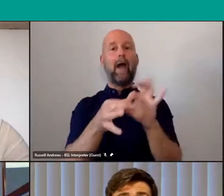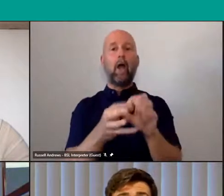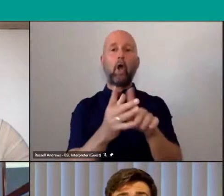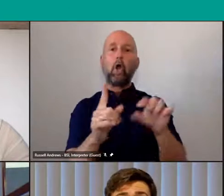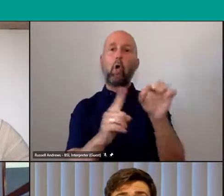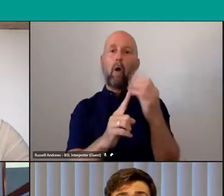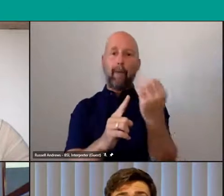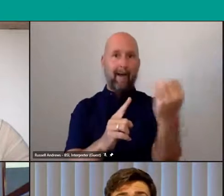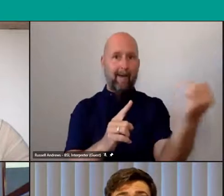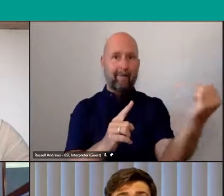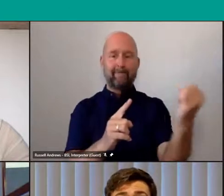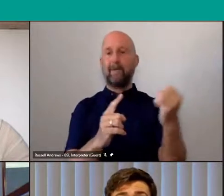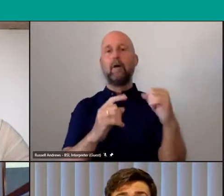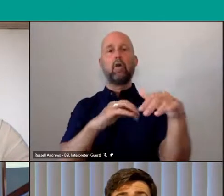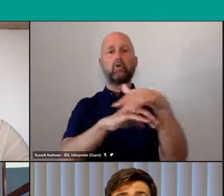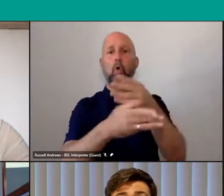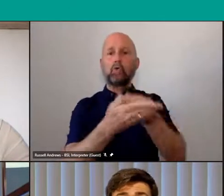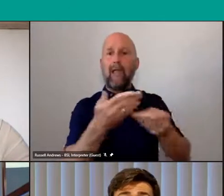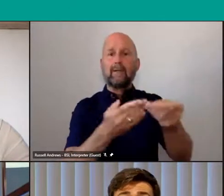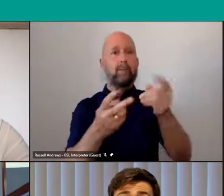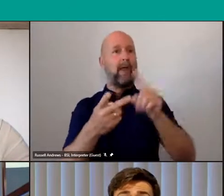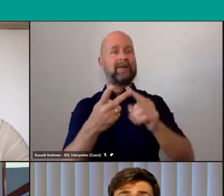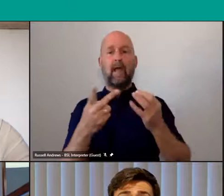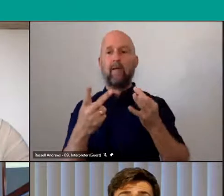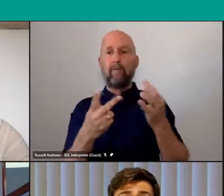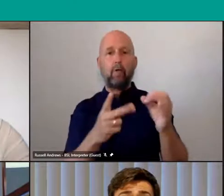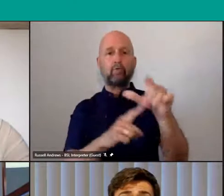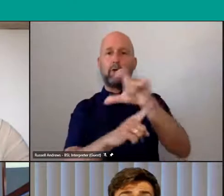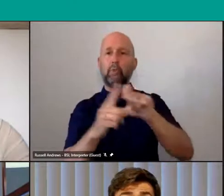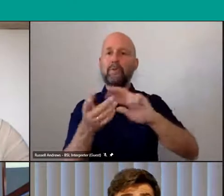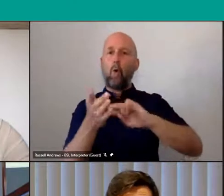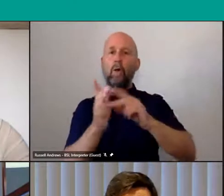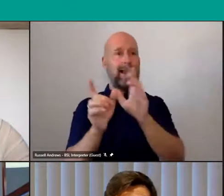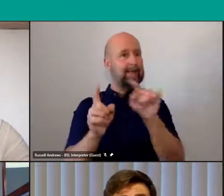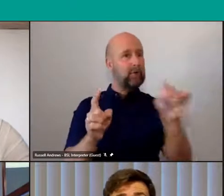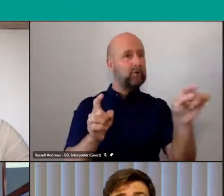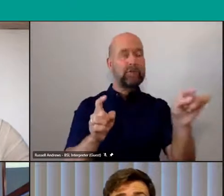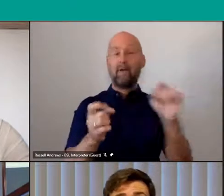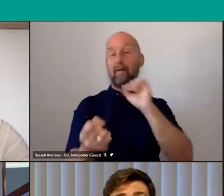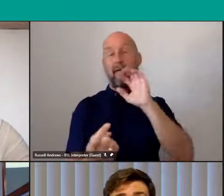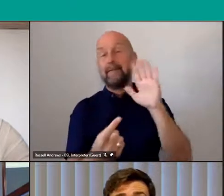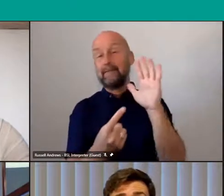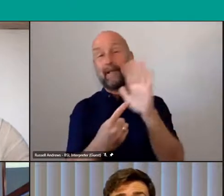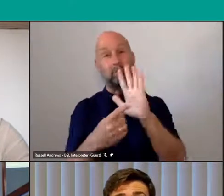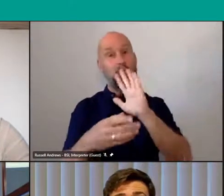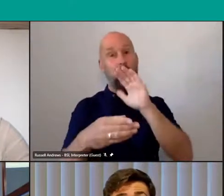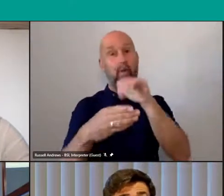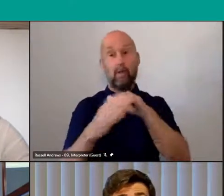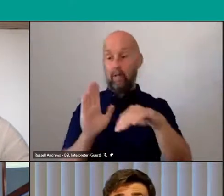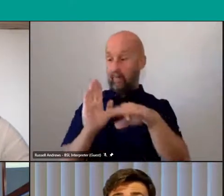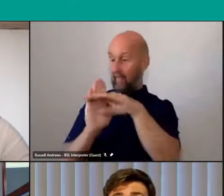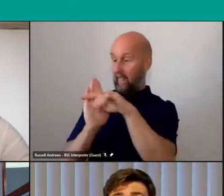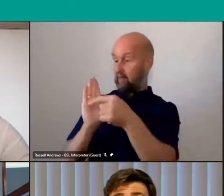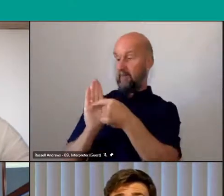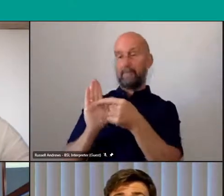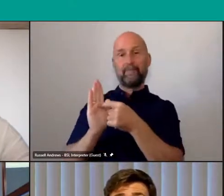have, our social enterprises, our voluntary and community organisations, which are essential to this agenda. And I've often spoken, we need a